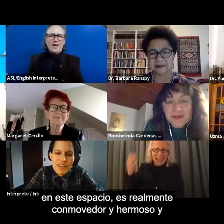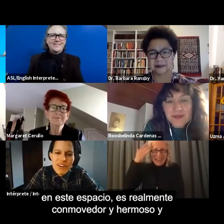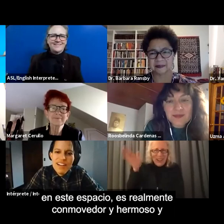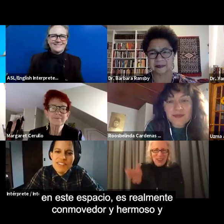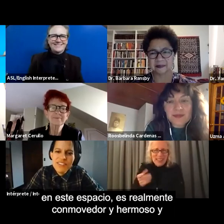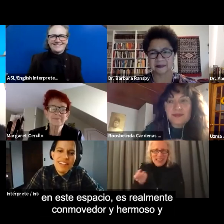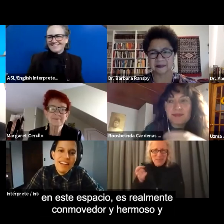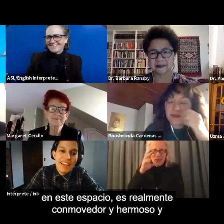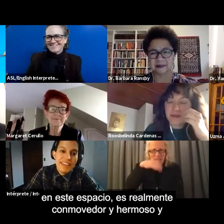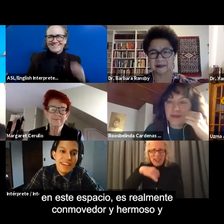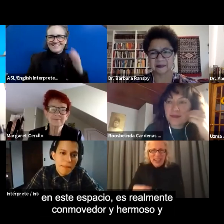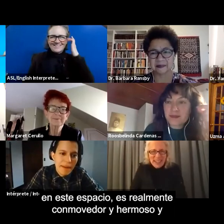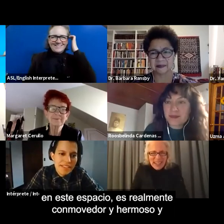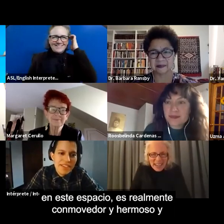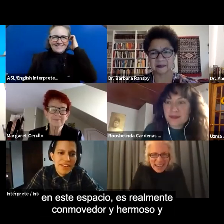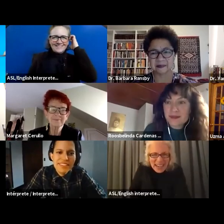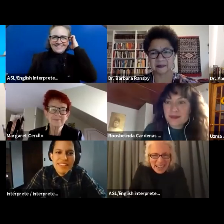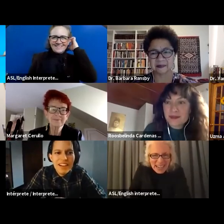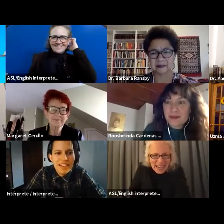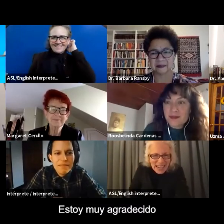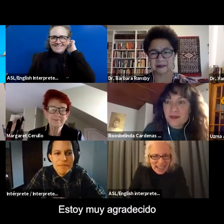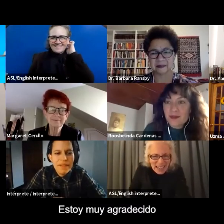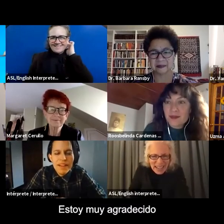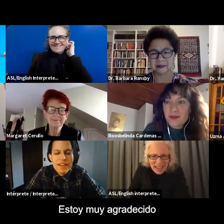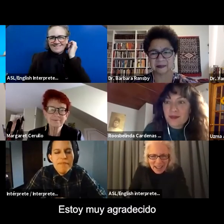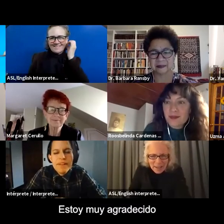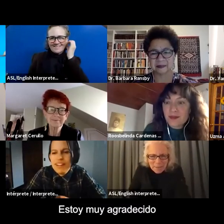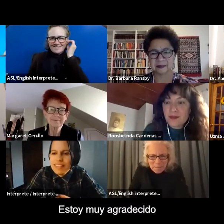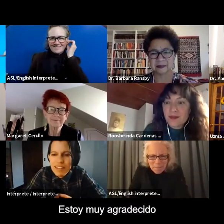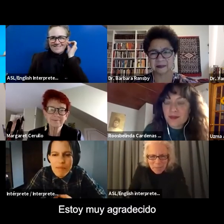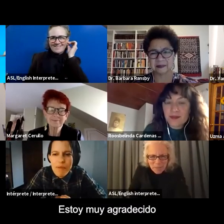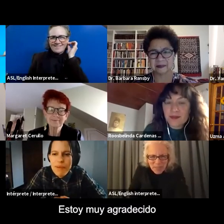really moving and beautiful. And I'm just very grateful.